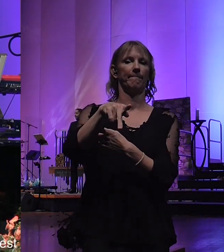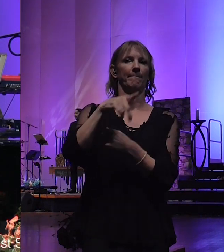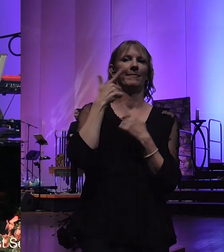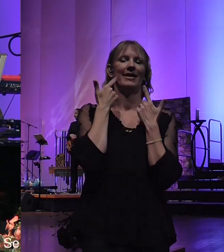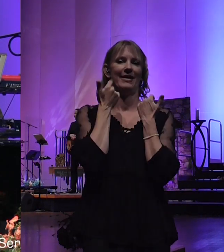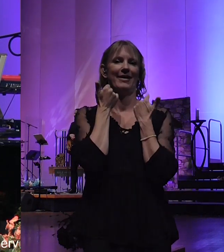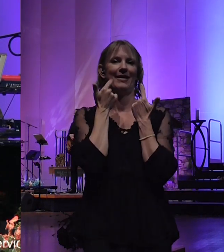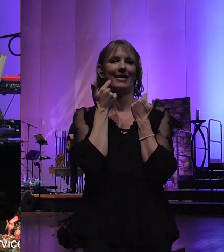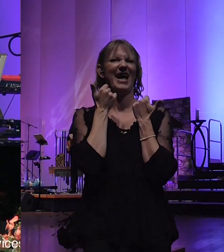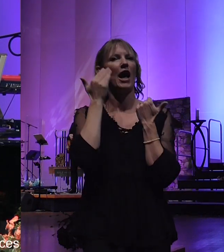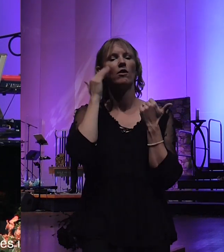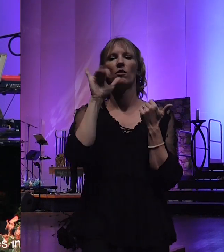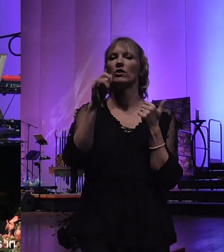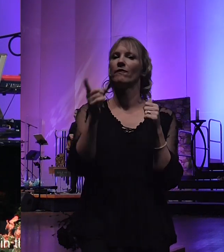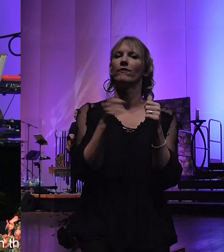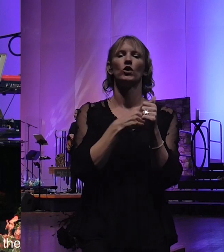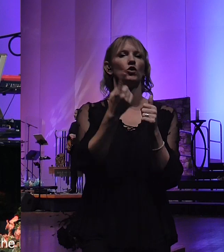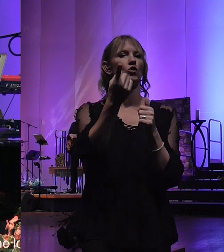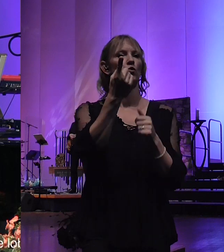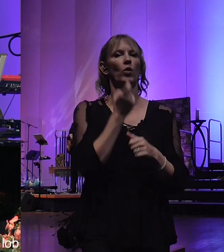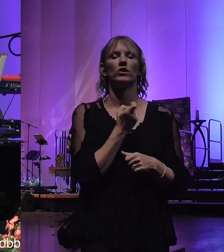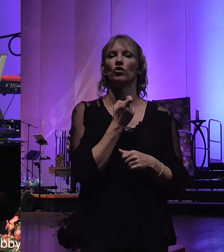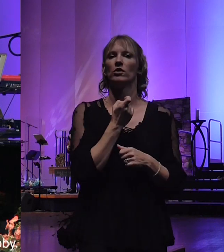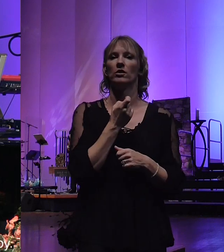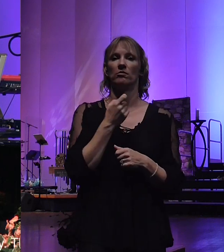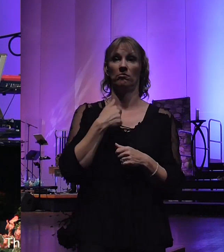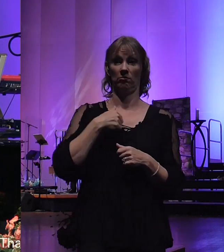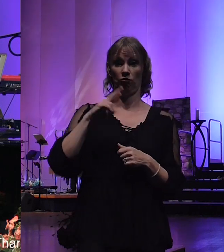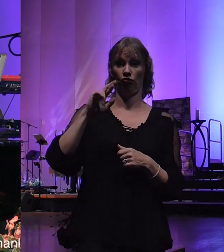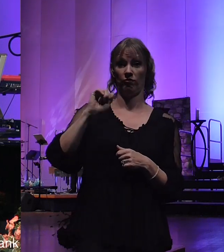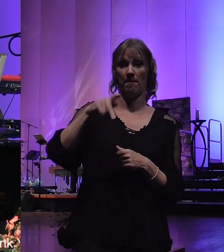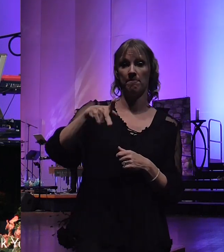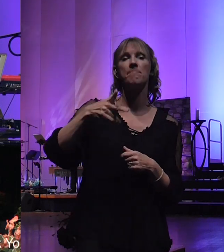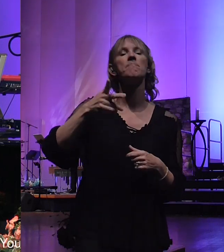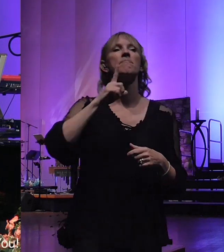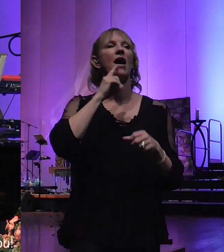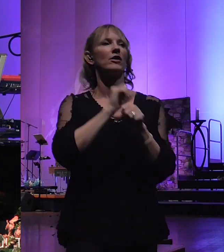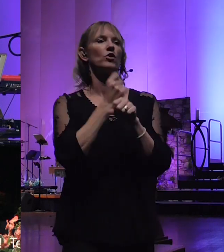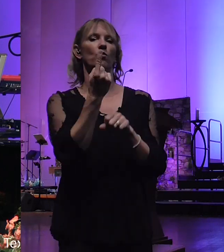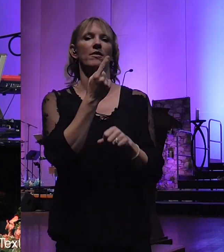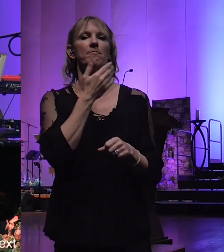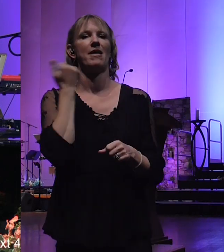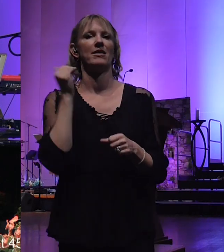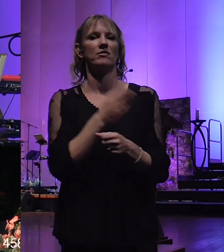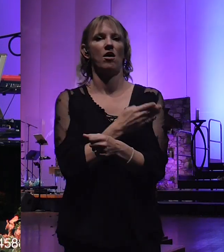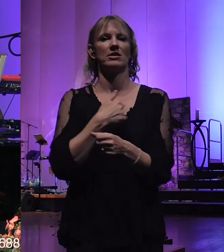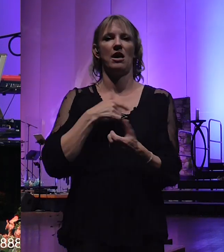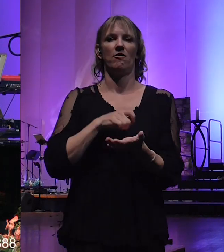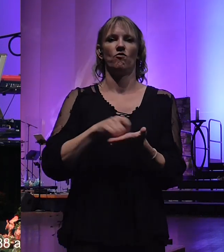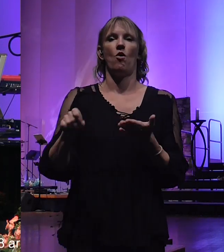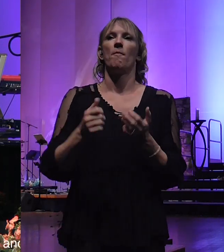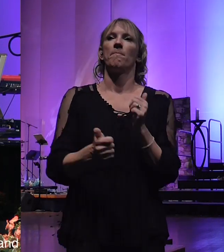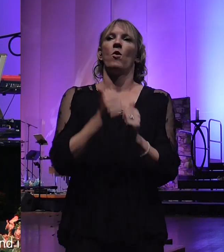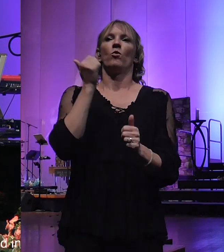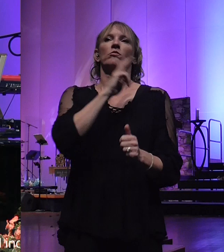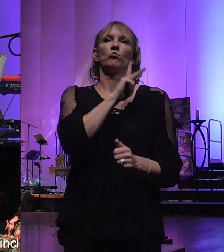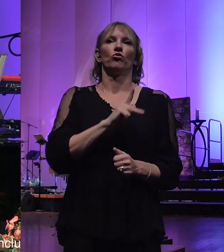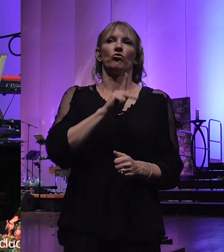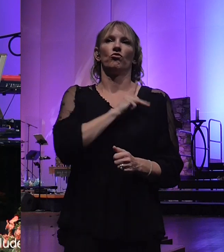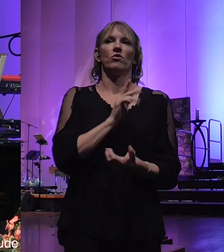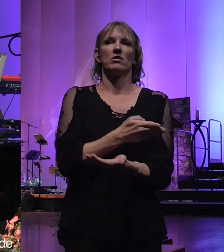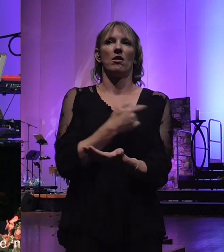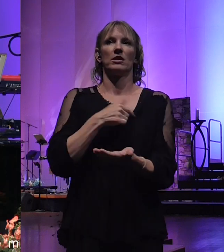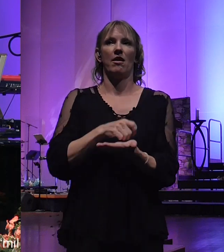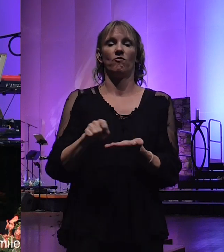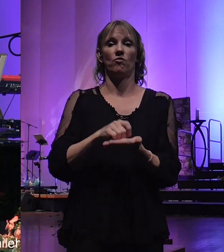that's been your first question. And I actually, one of the best songs I ever wrote, one of the most personal songs I